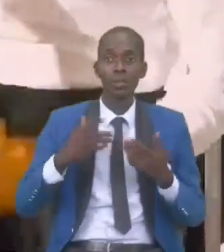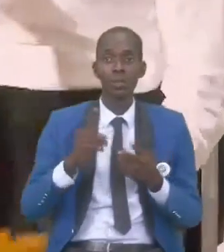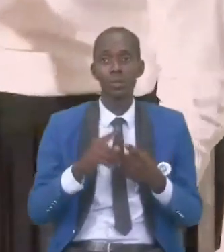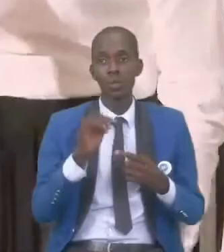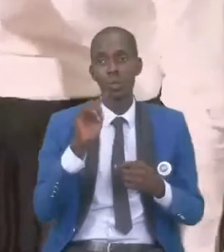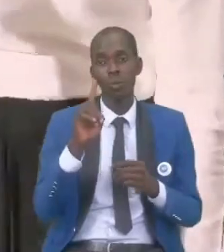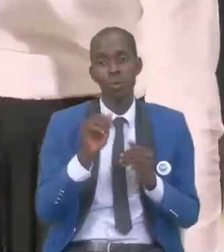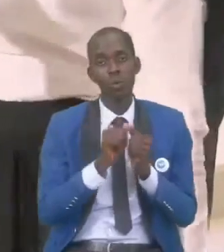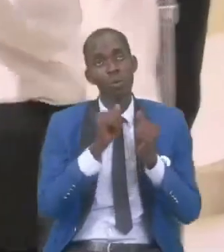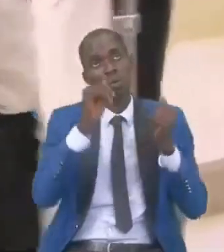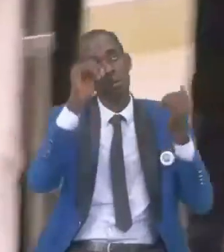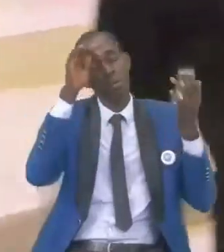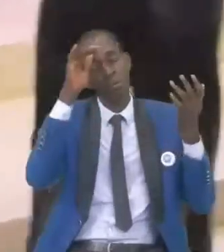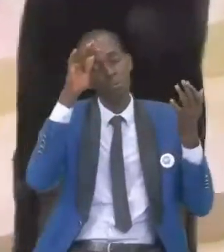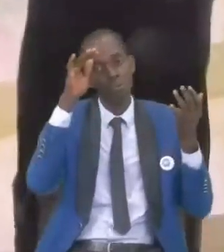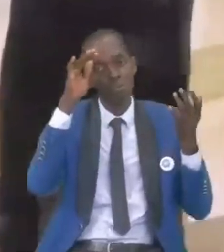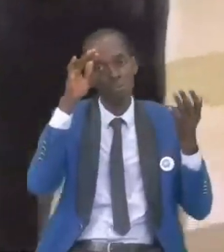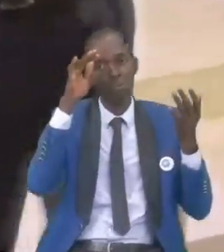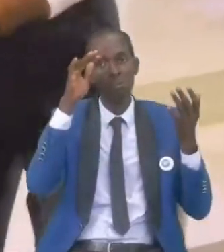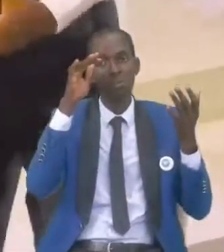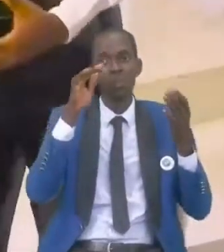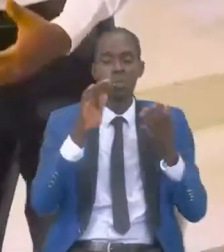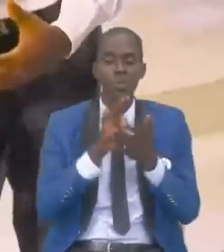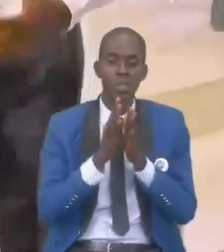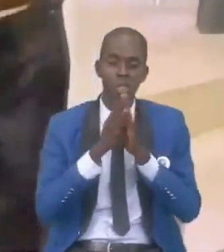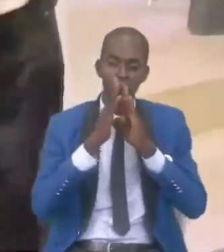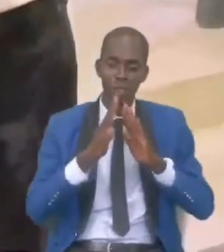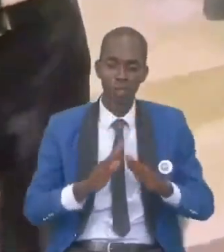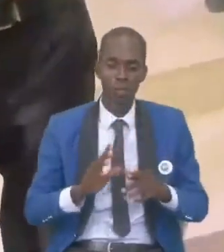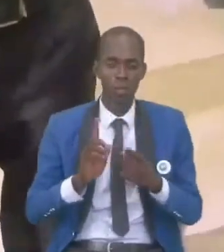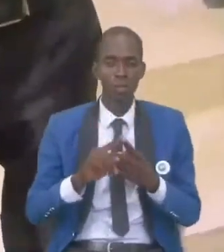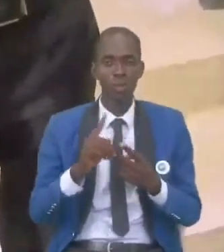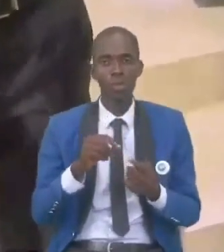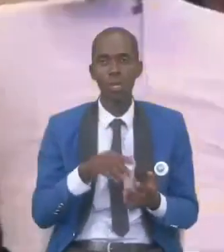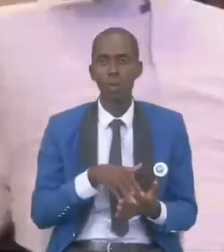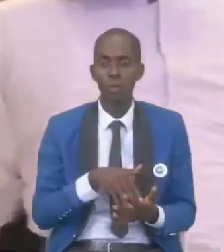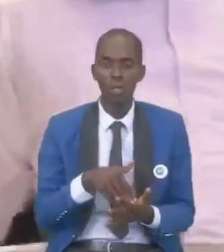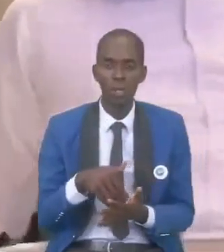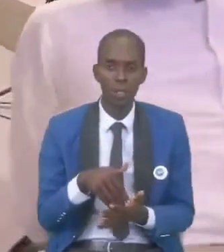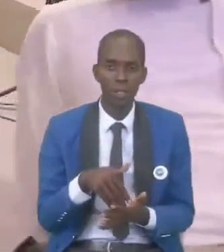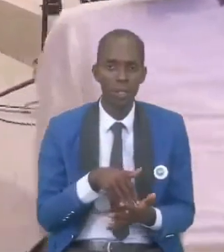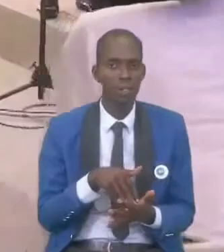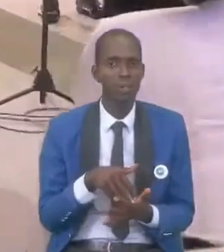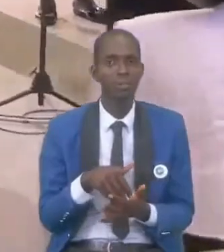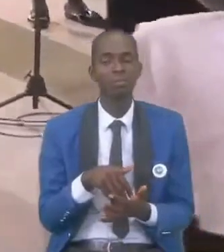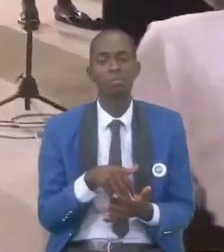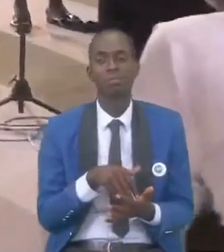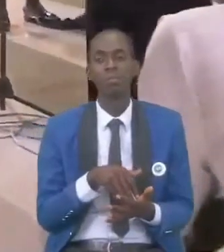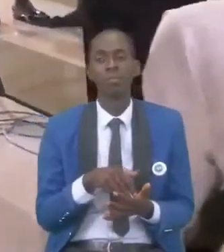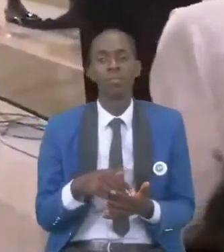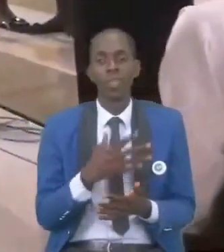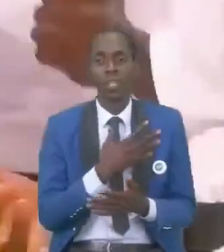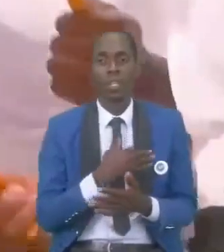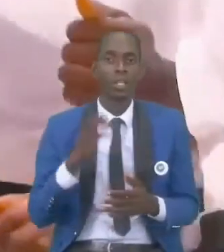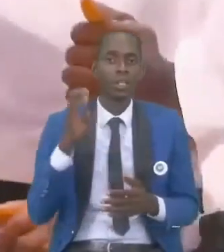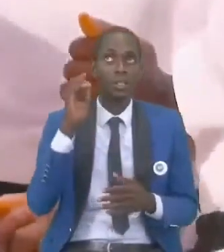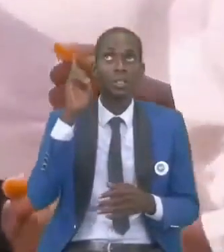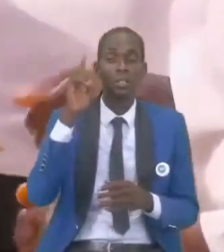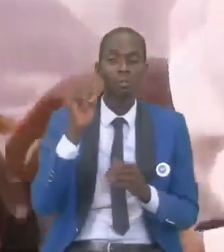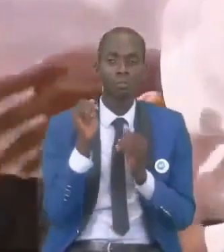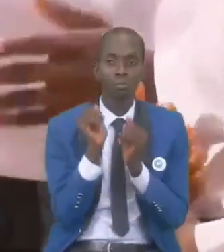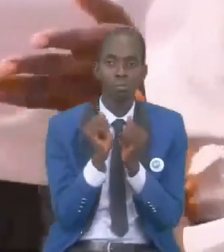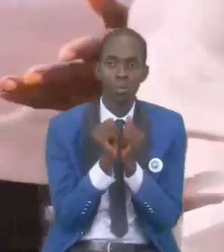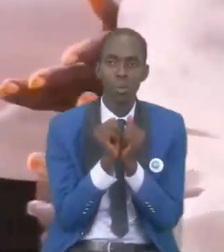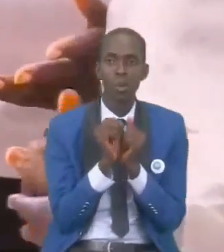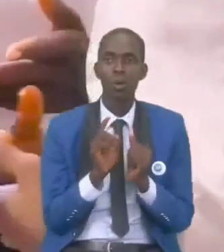the hopeless, peace to the weary, and he binds up